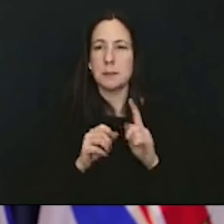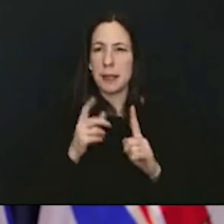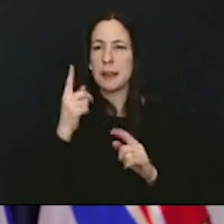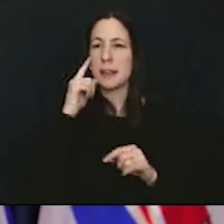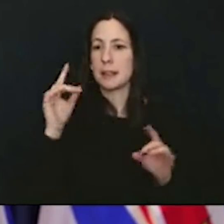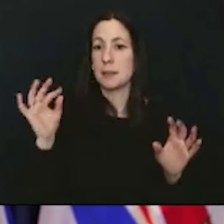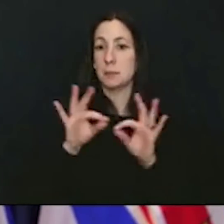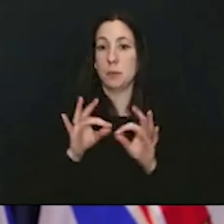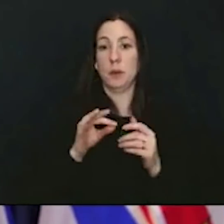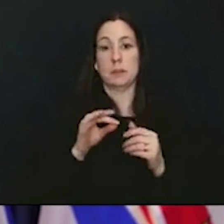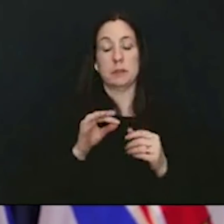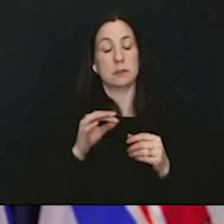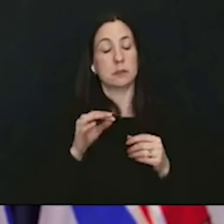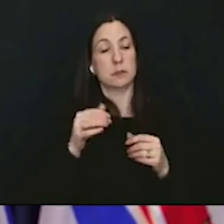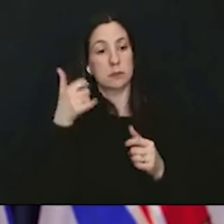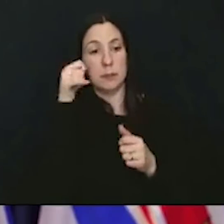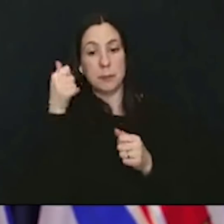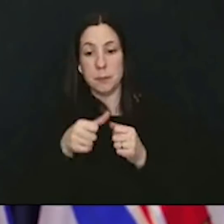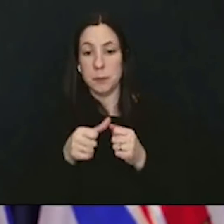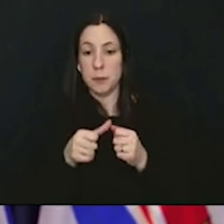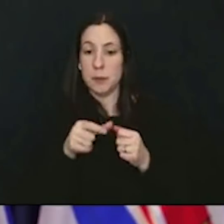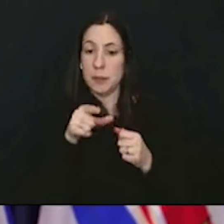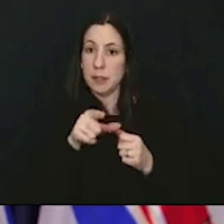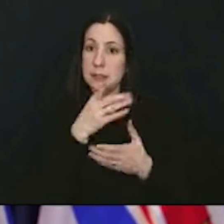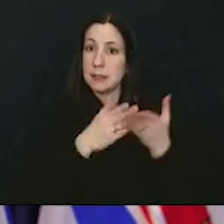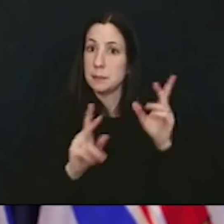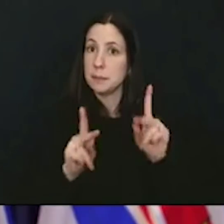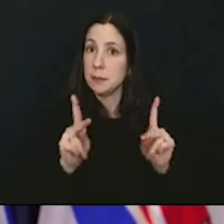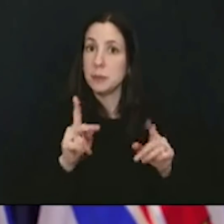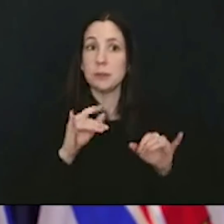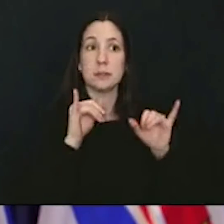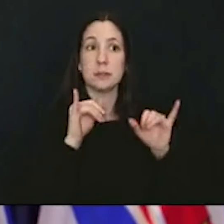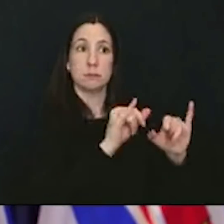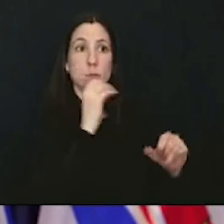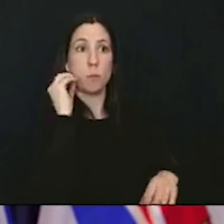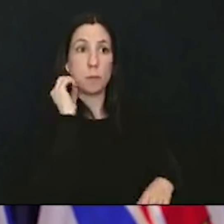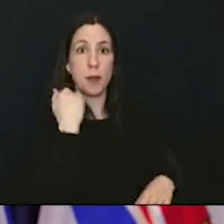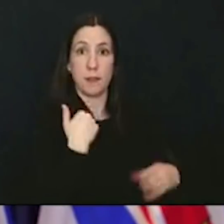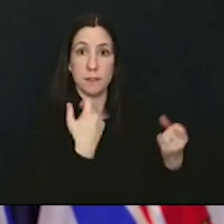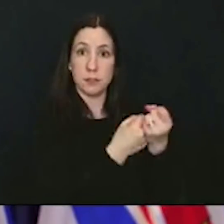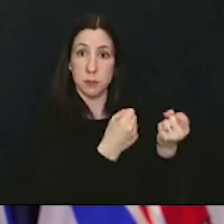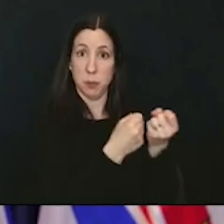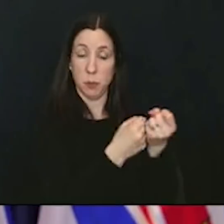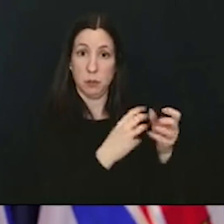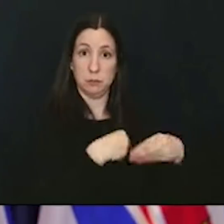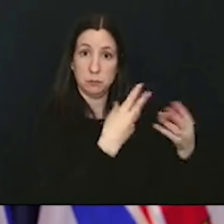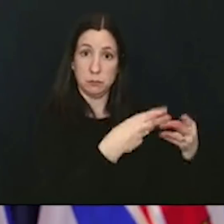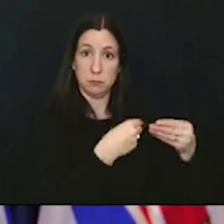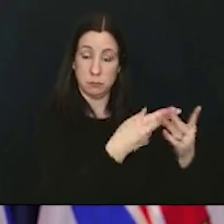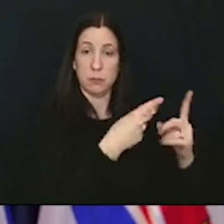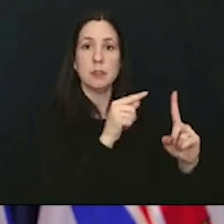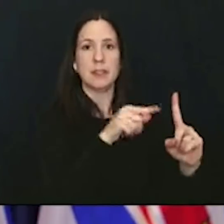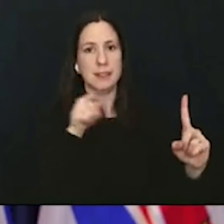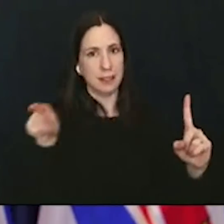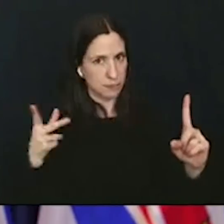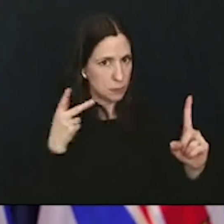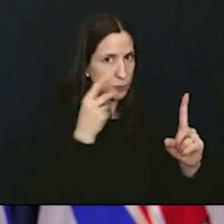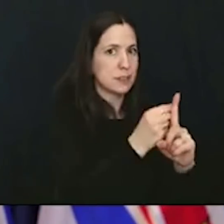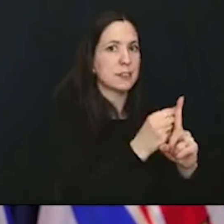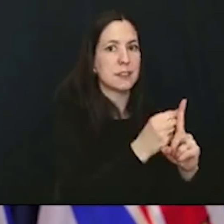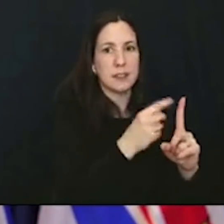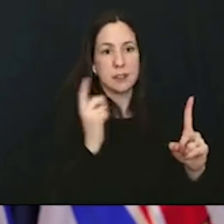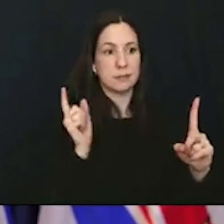is particularly in dealing with people who receive public home support is an effort also, and this will